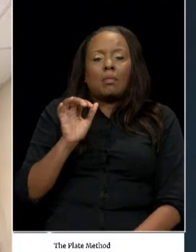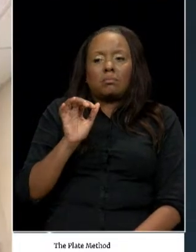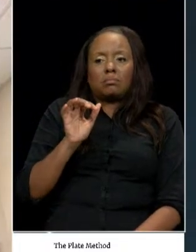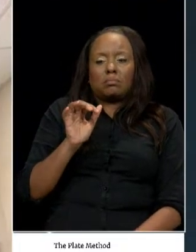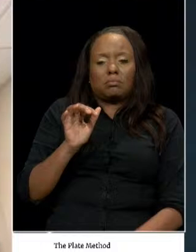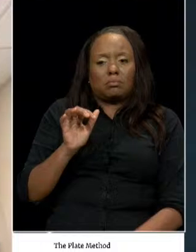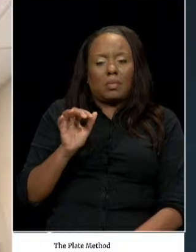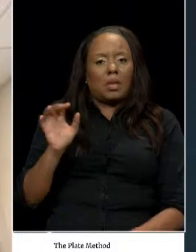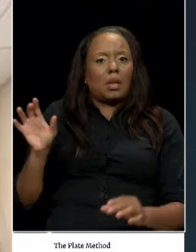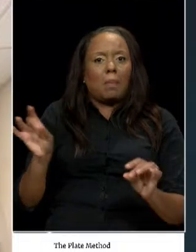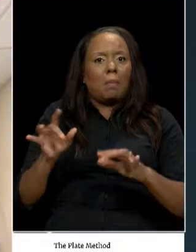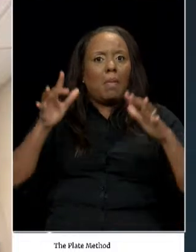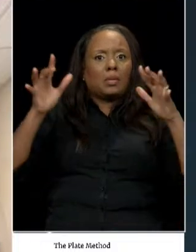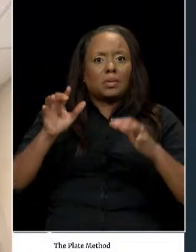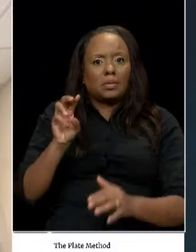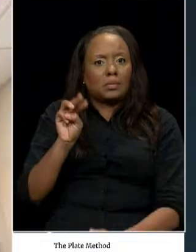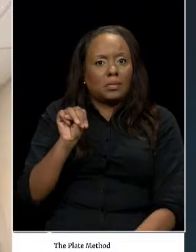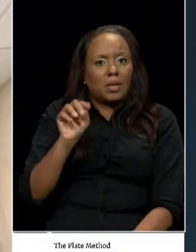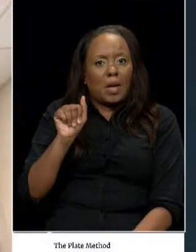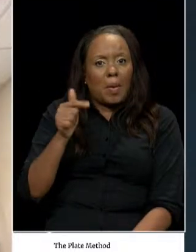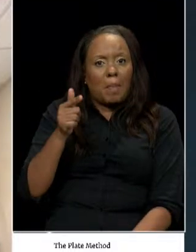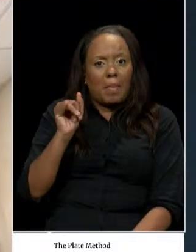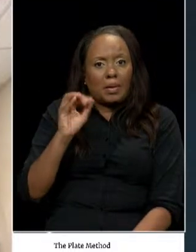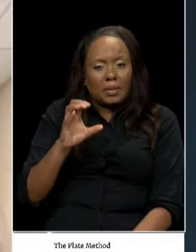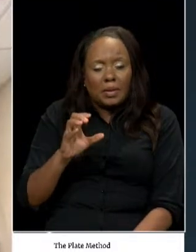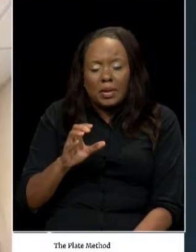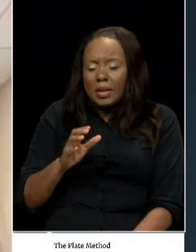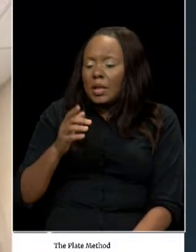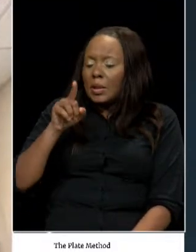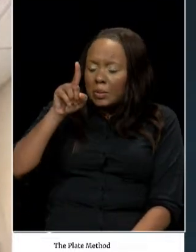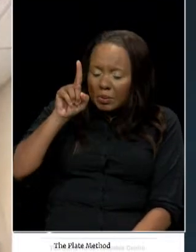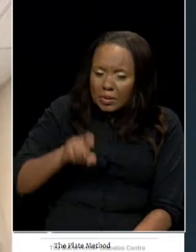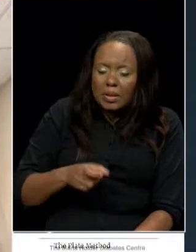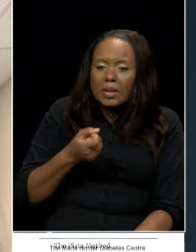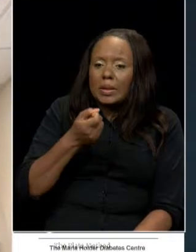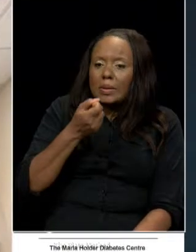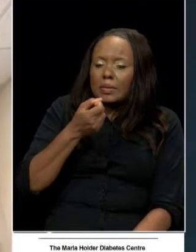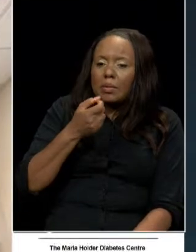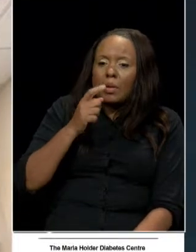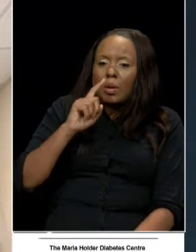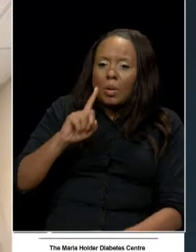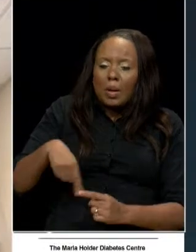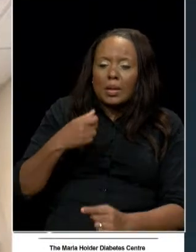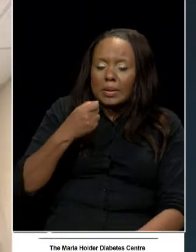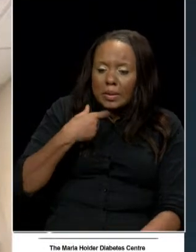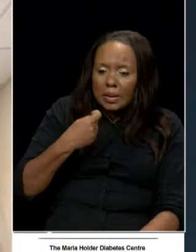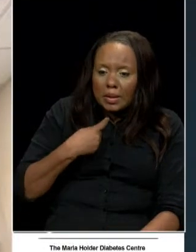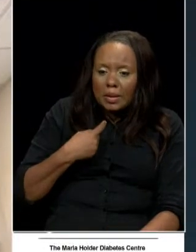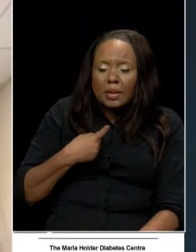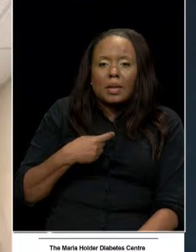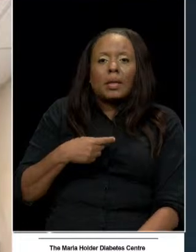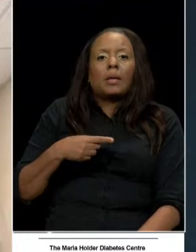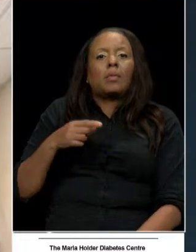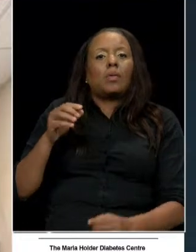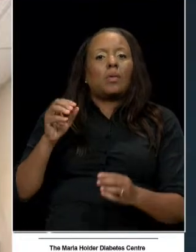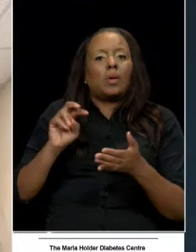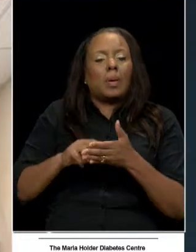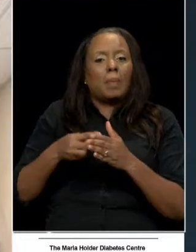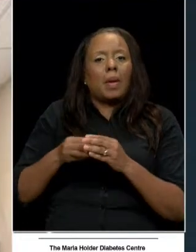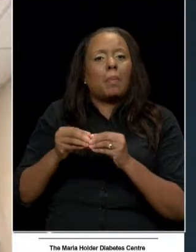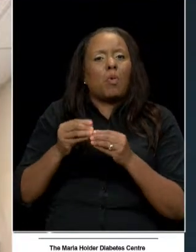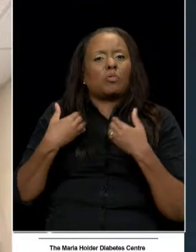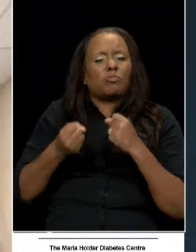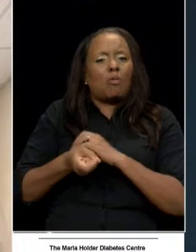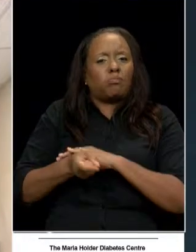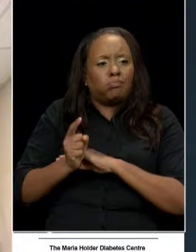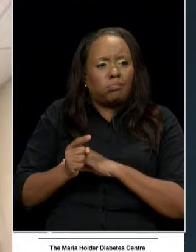therapy, that's a fancy term for just a small injection. I know men hate the idea of hearing an injection or needle near the penis, but we use a very